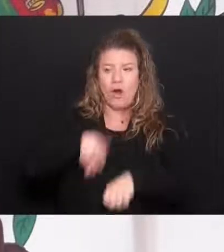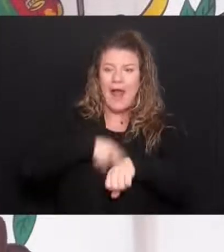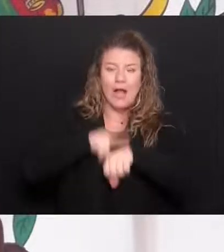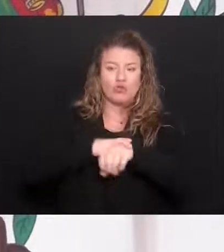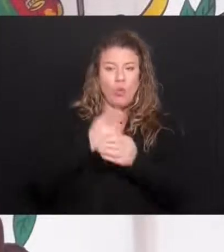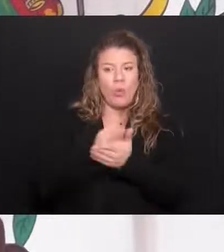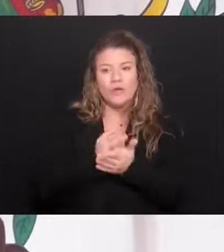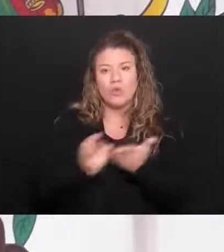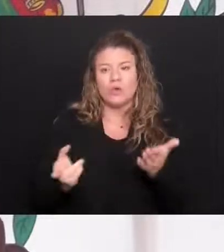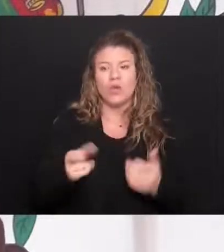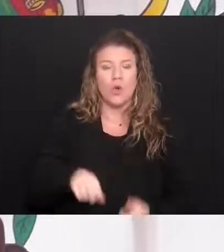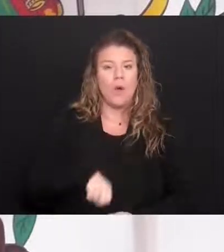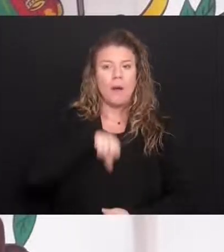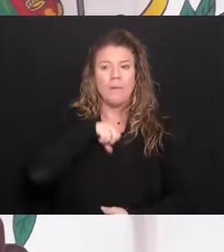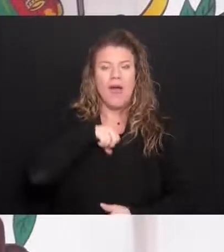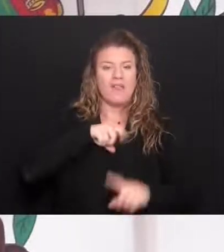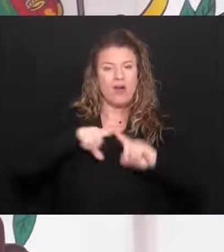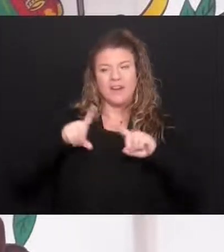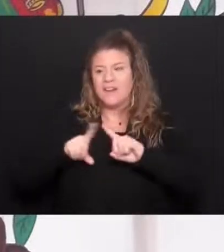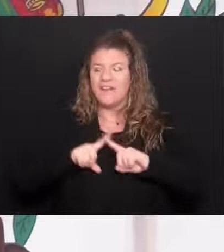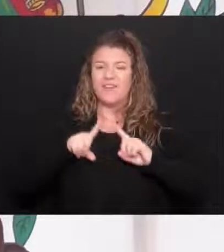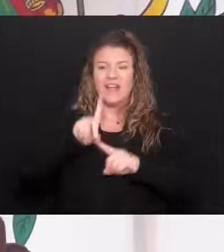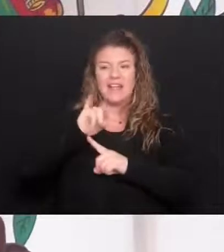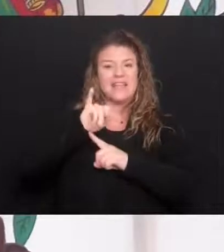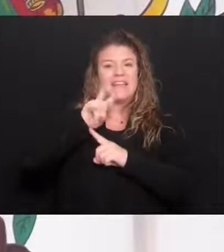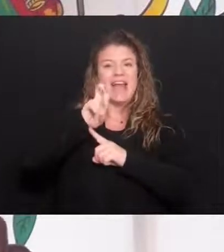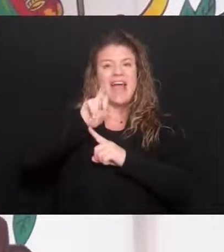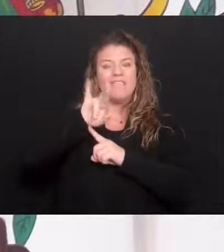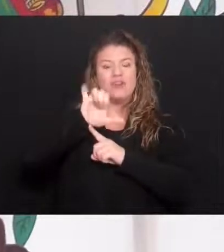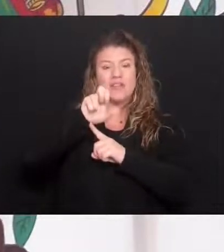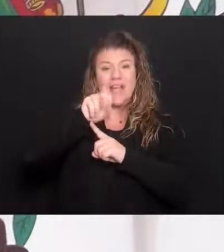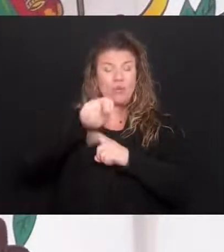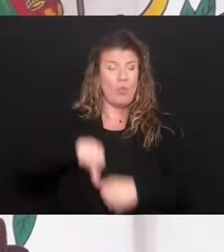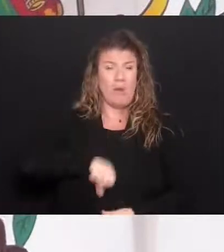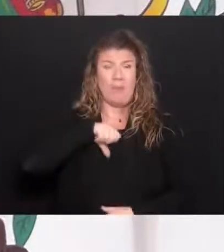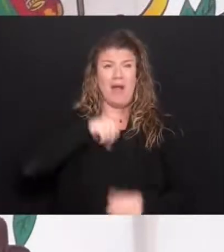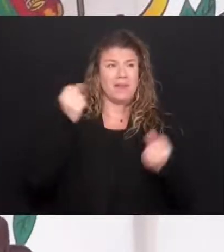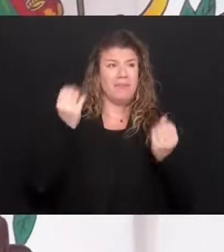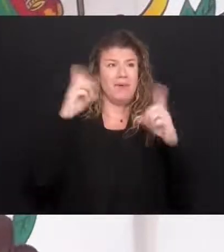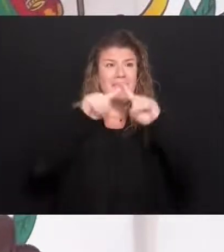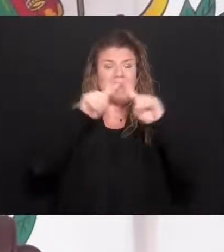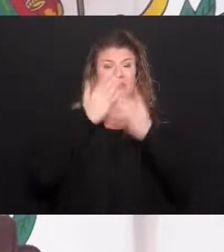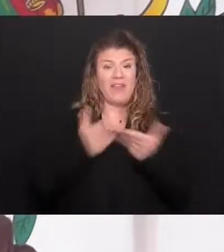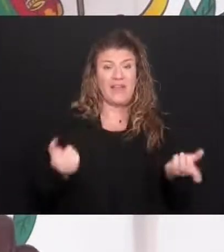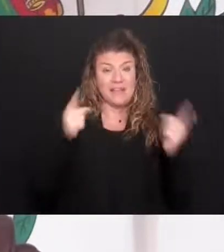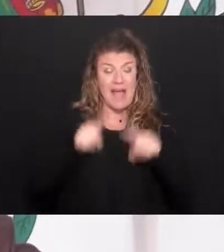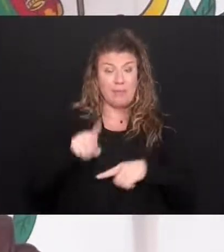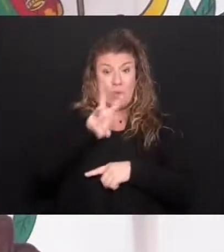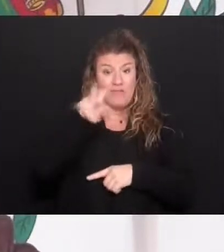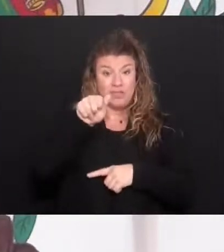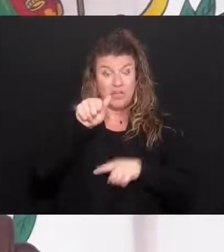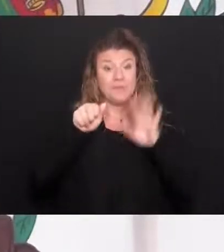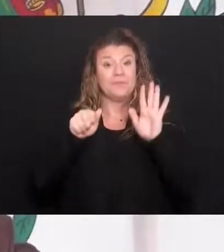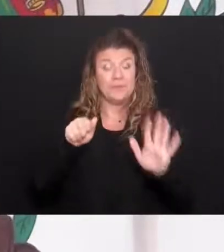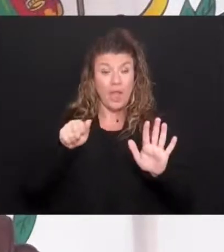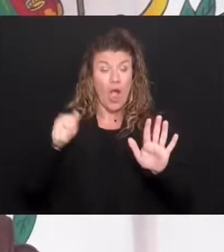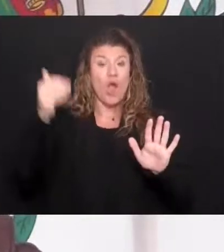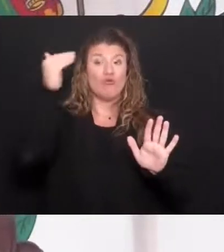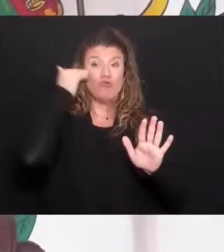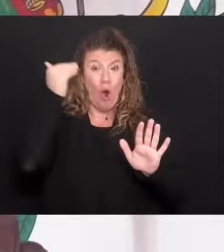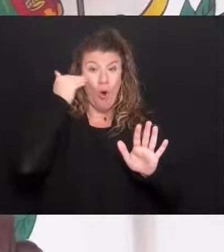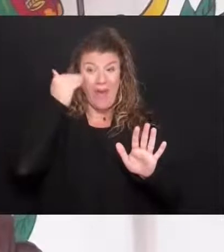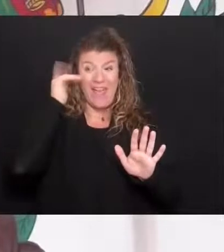resources. We're proud of our diversification. We're proud of all the great stuff that's going on in West Virginia. Now, with that being